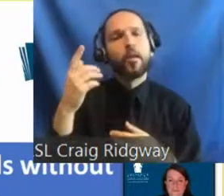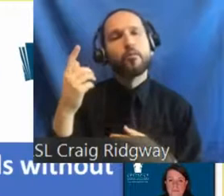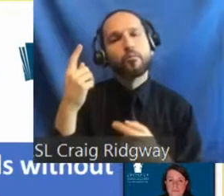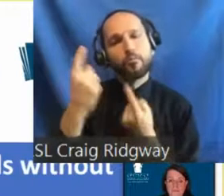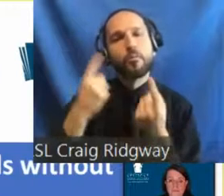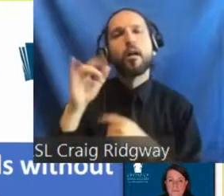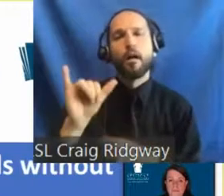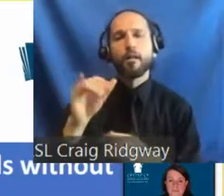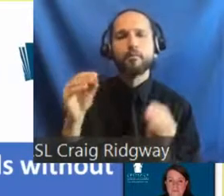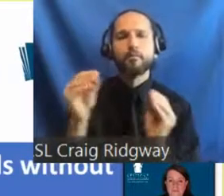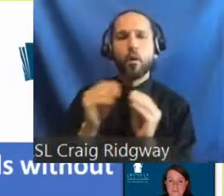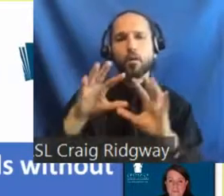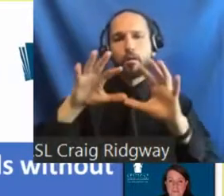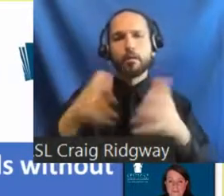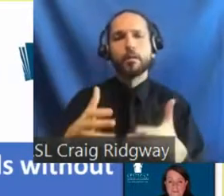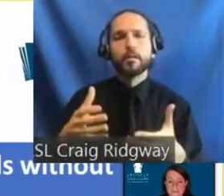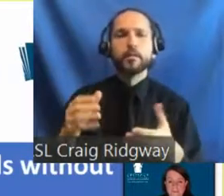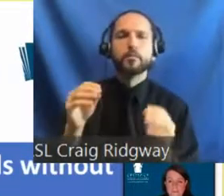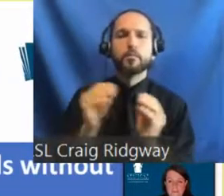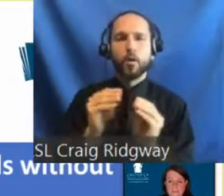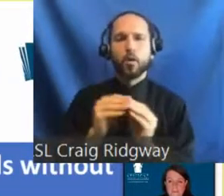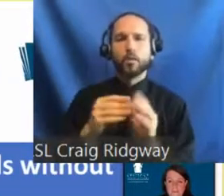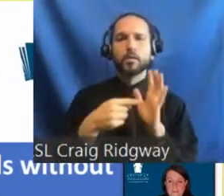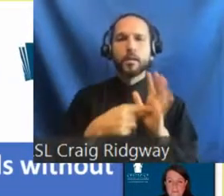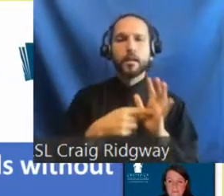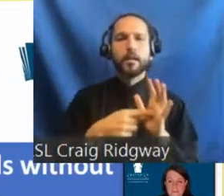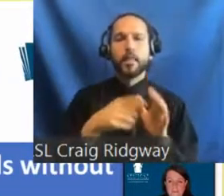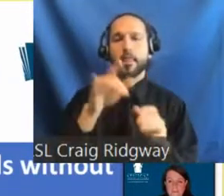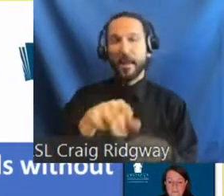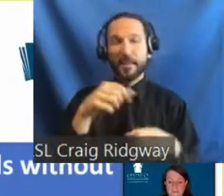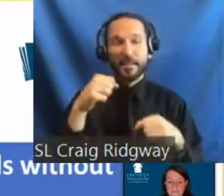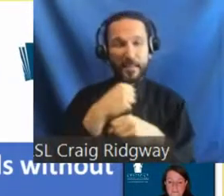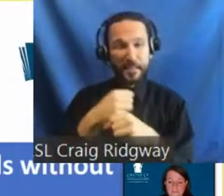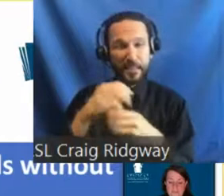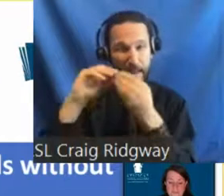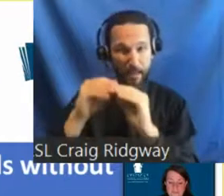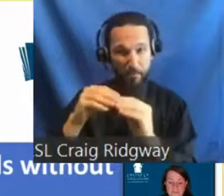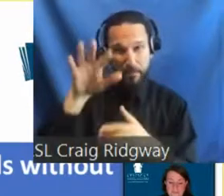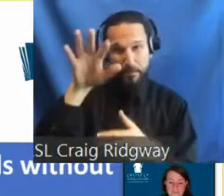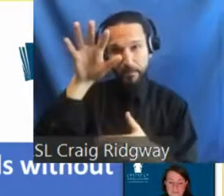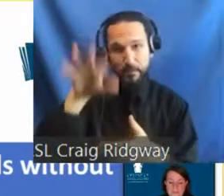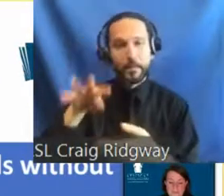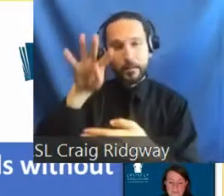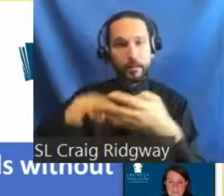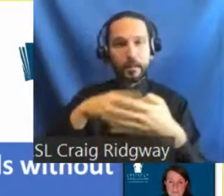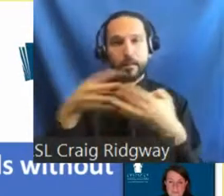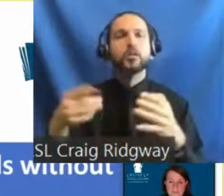and holistic service delivery model. Reflected here are statistics that illustrate some of those